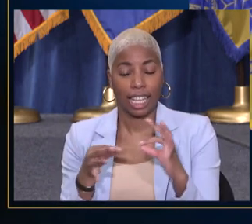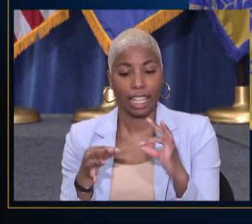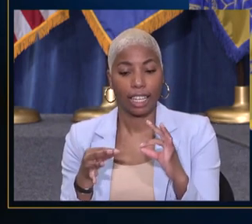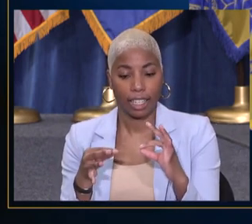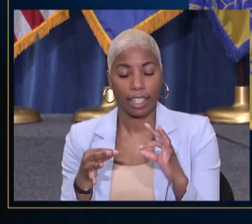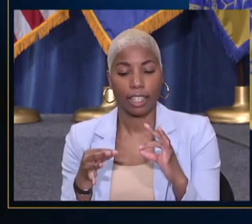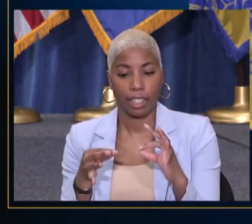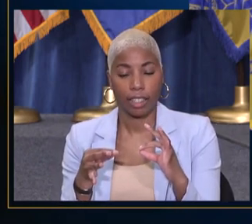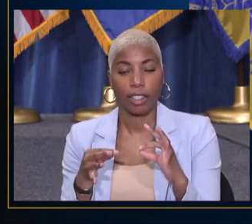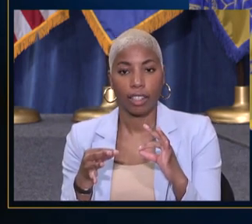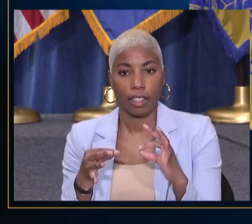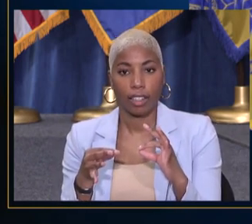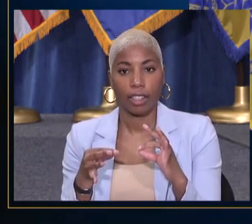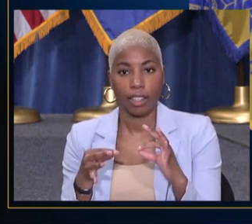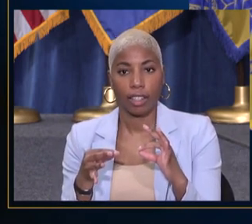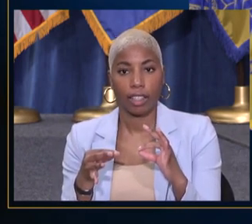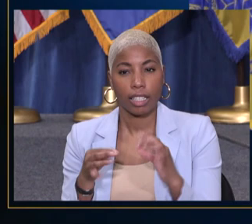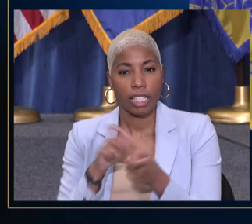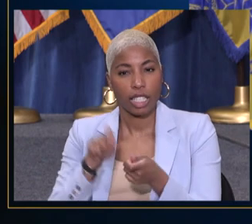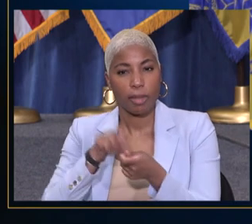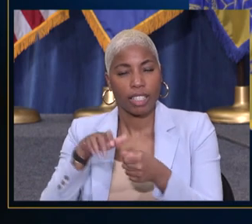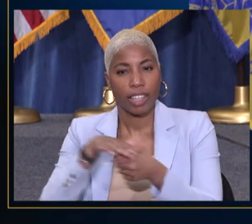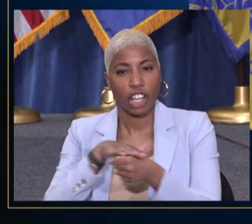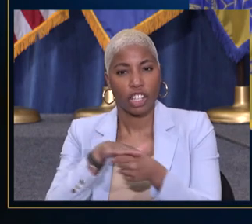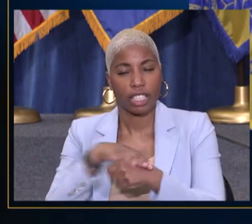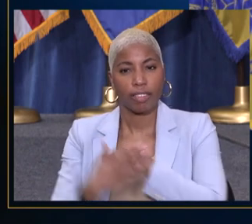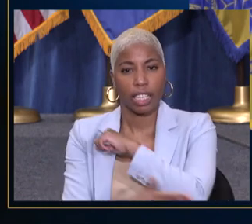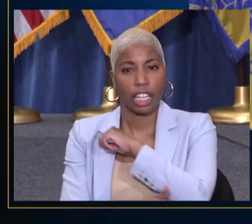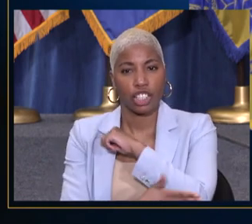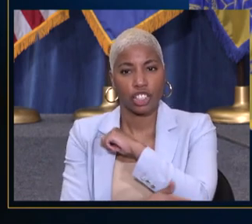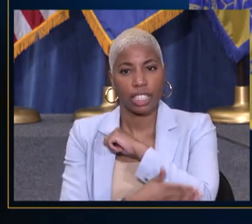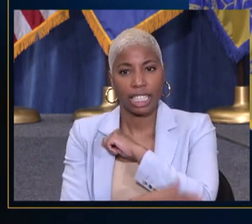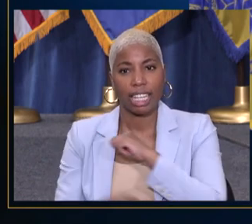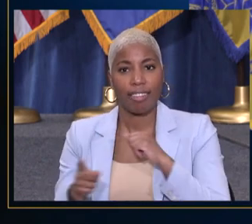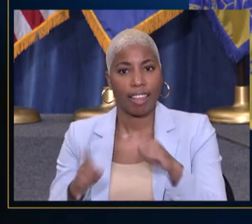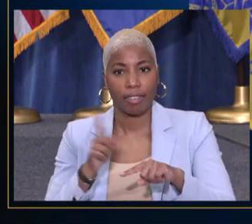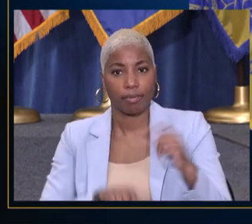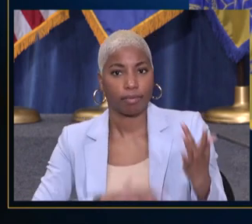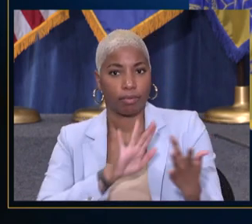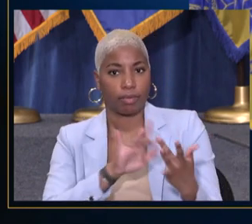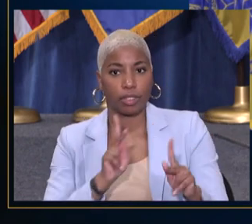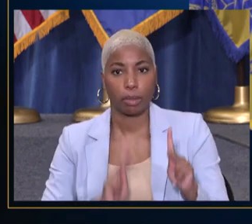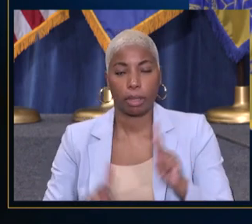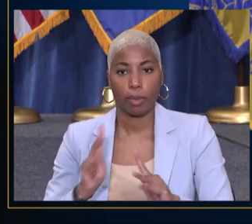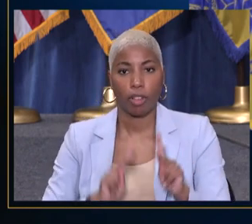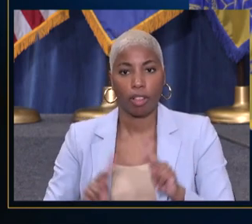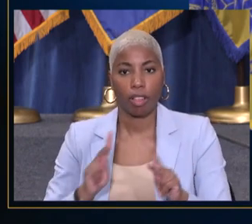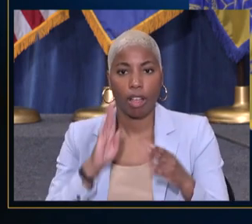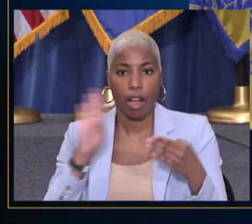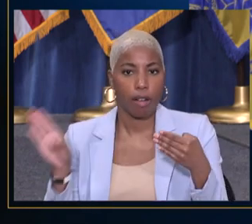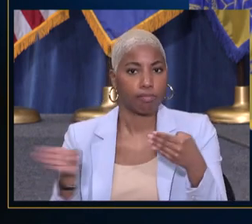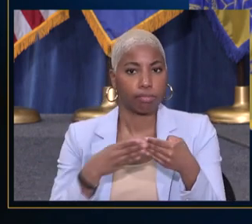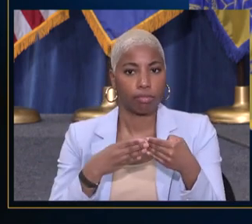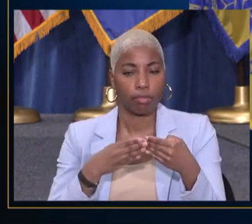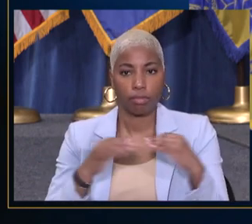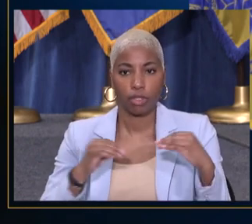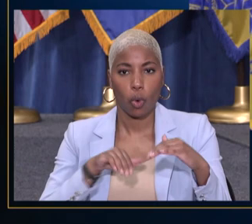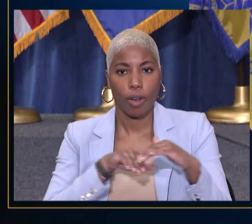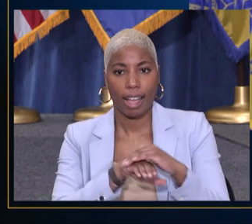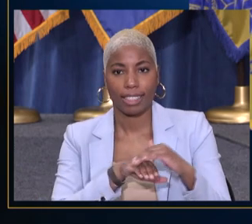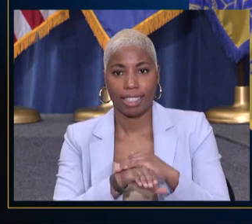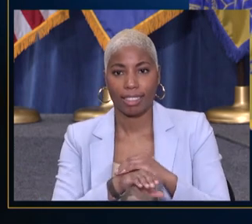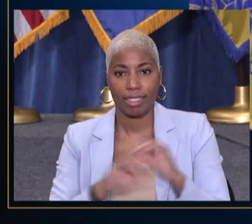squeezed in some parts of the country in their capacity to reach out to folks. They're closing doors instead of opening